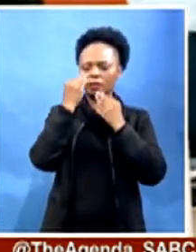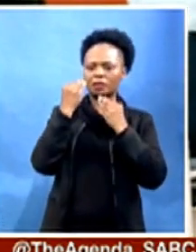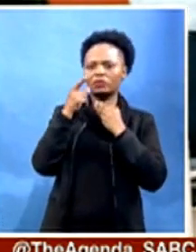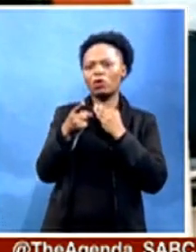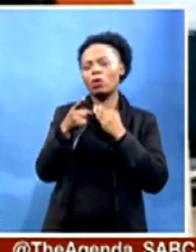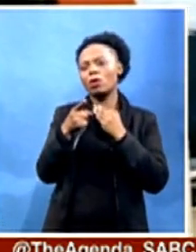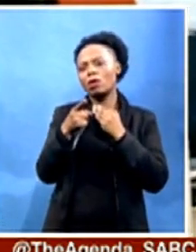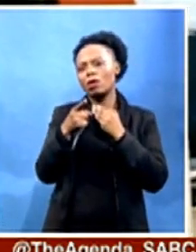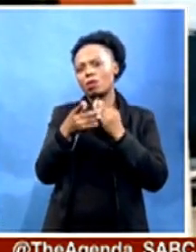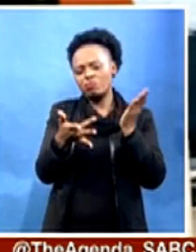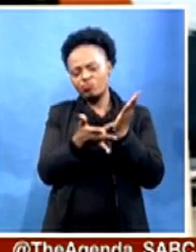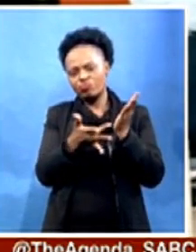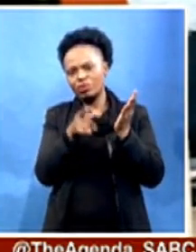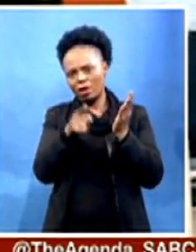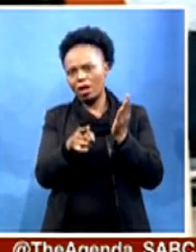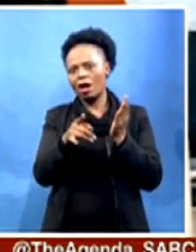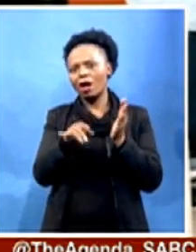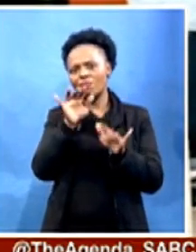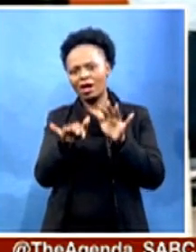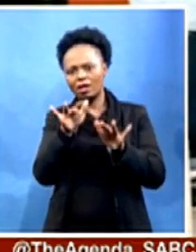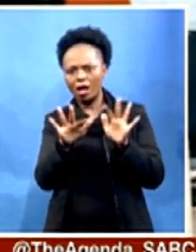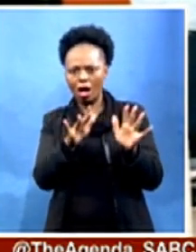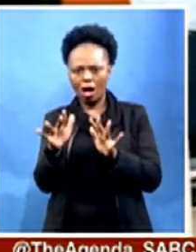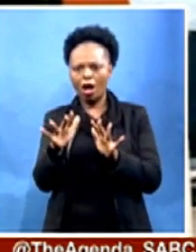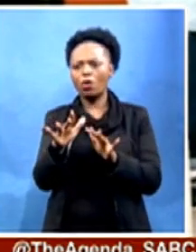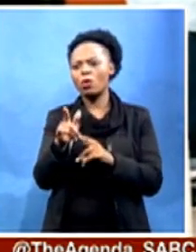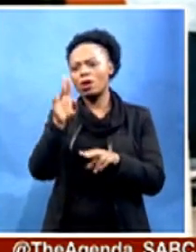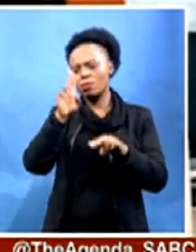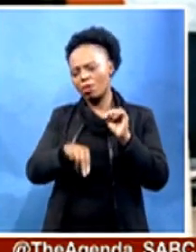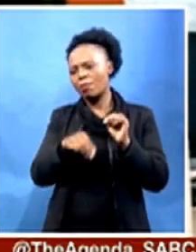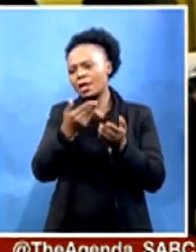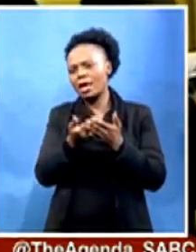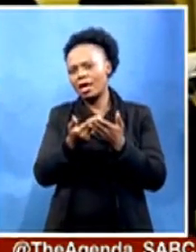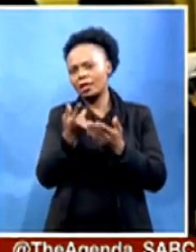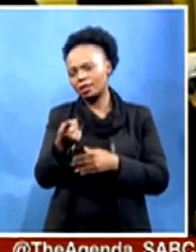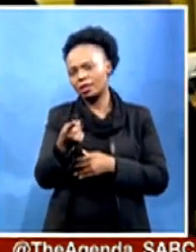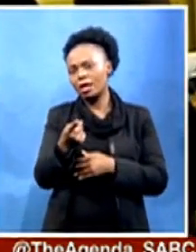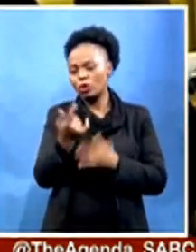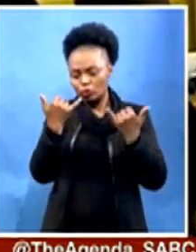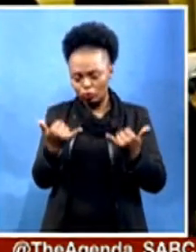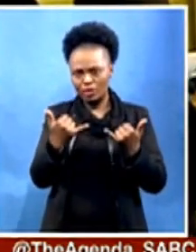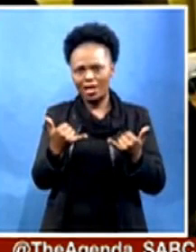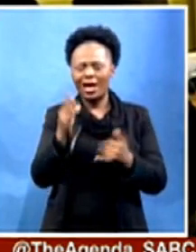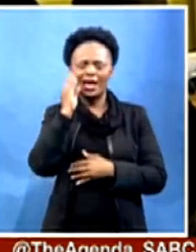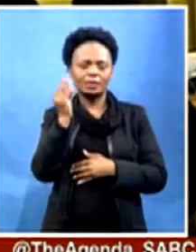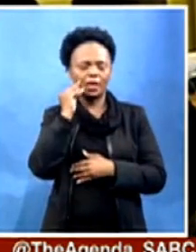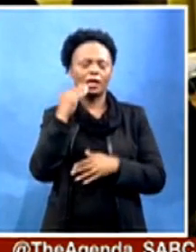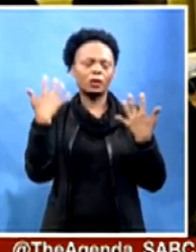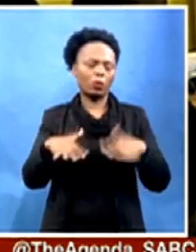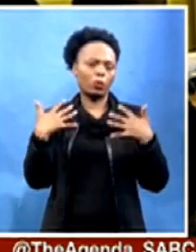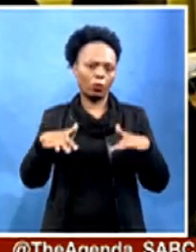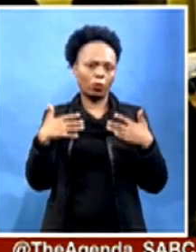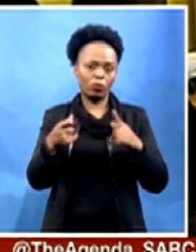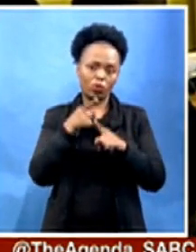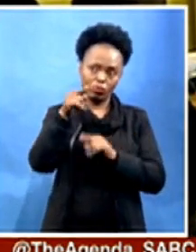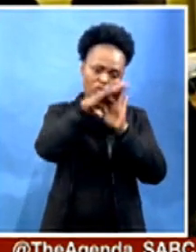most fun part of it. So yeah, today was the most experience that I will never forget. Participants are also taught important skills